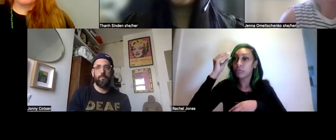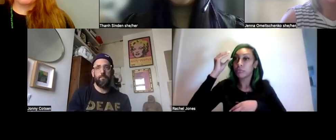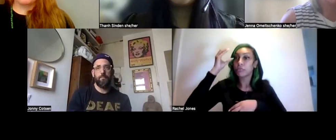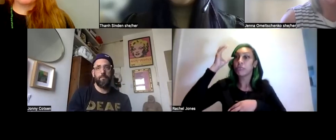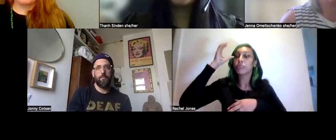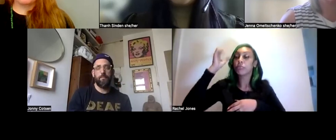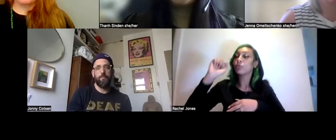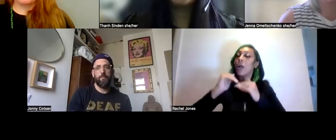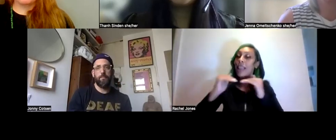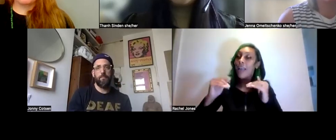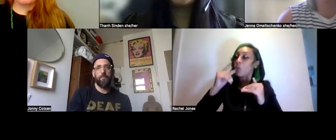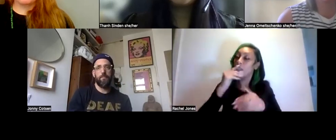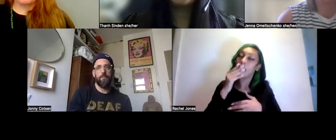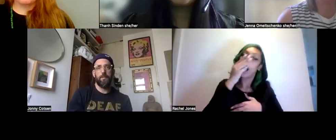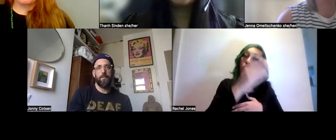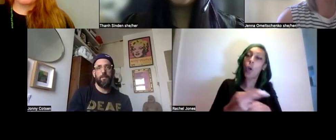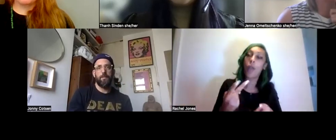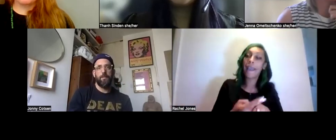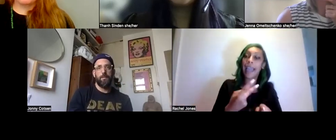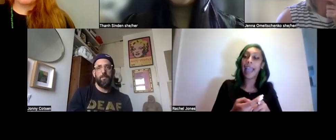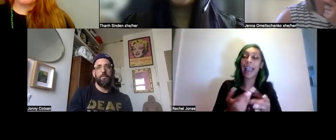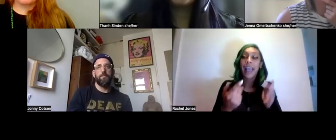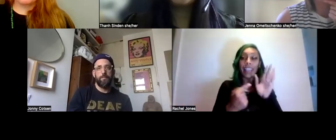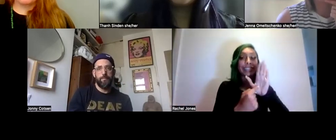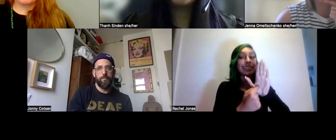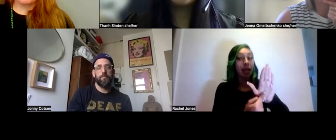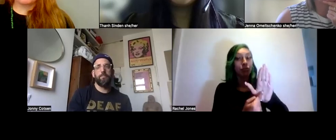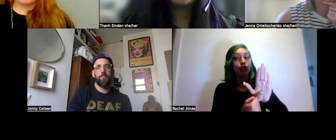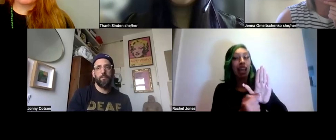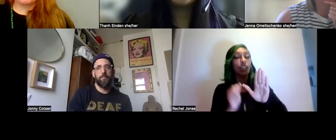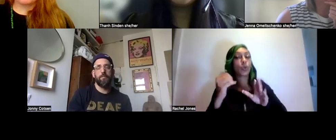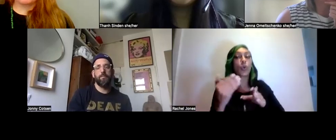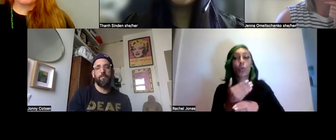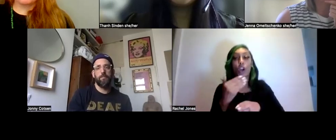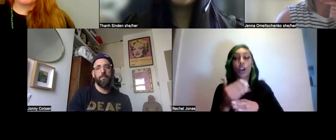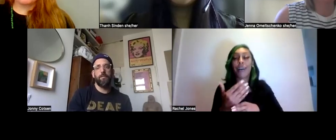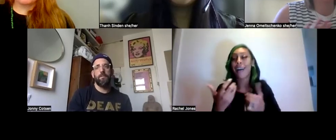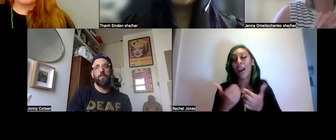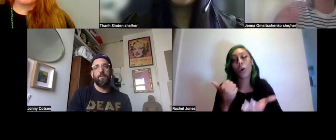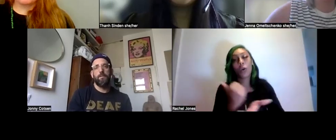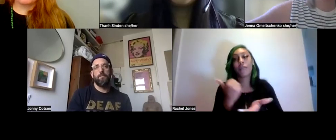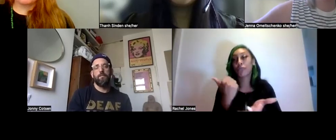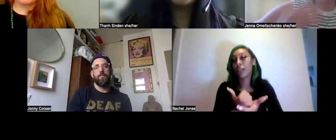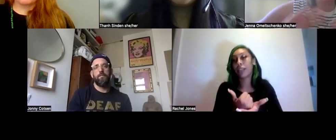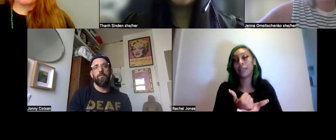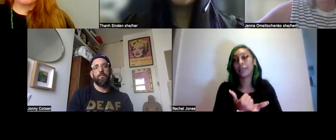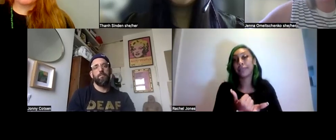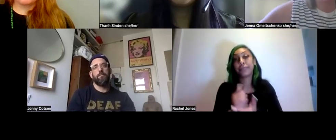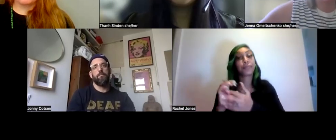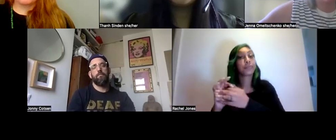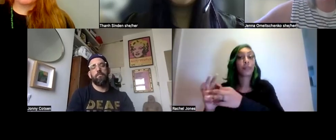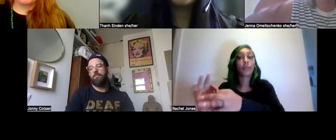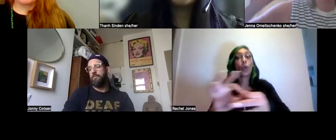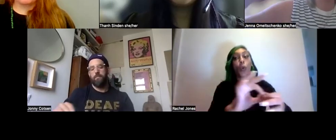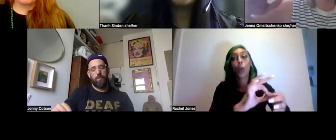again. But yeah, demonstrating, I think, the work and how brilliant it is, having that collective voice that isn't